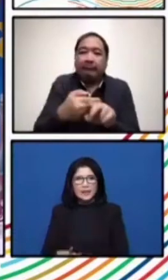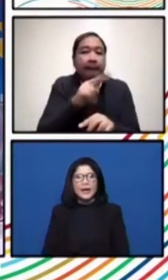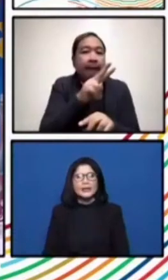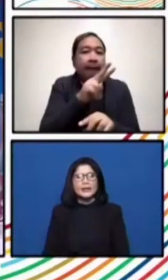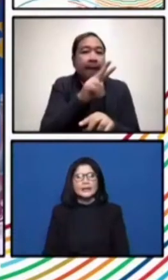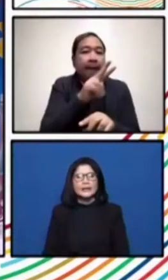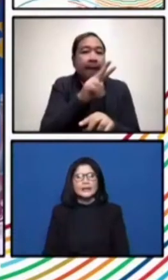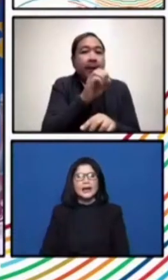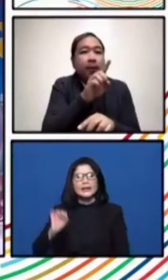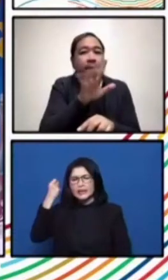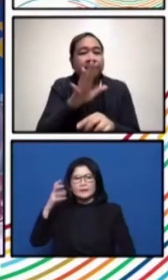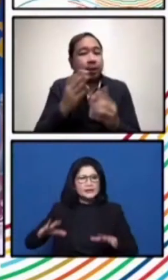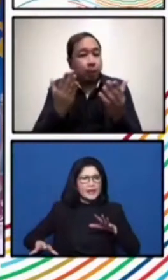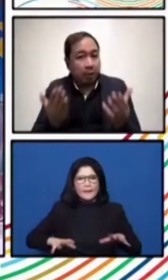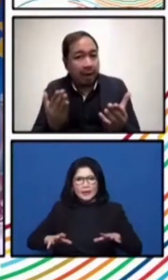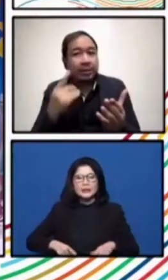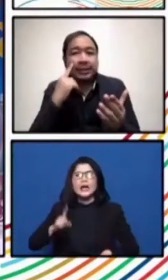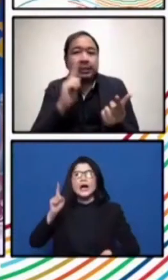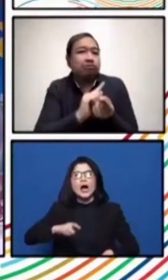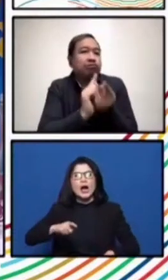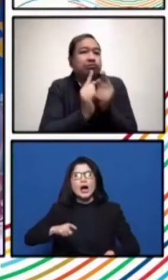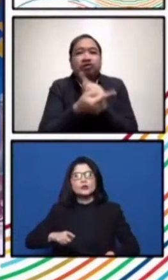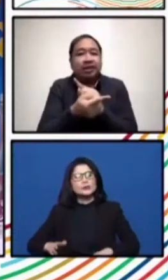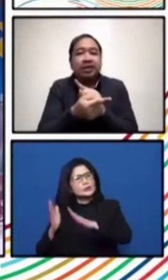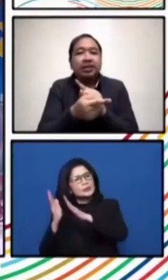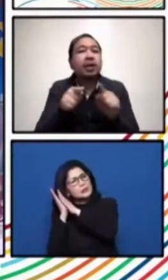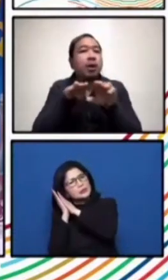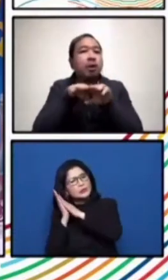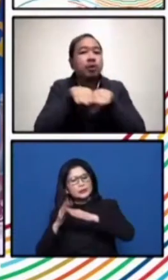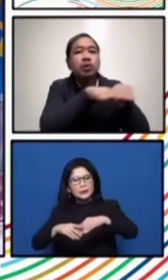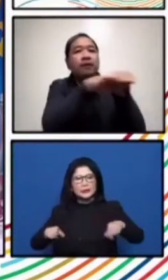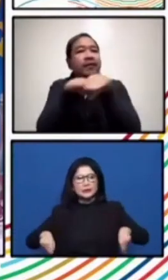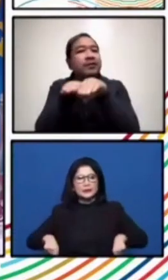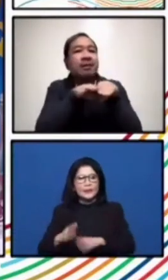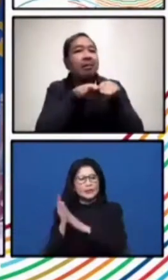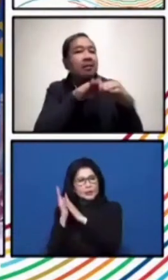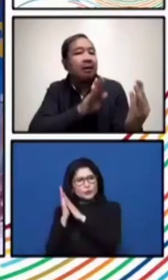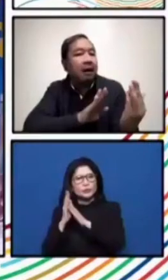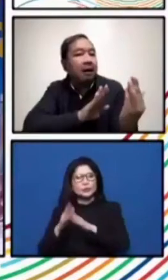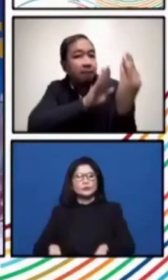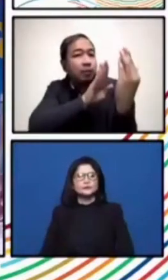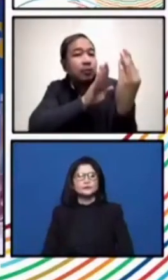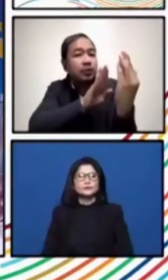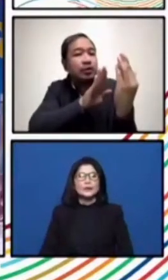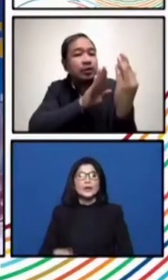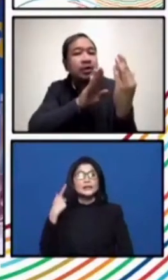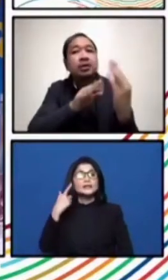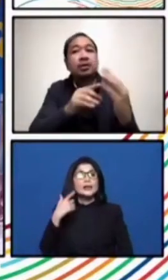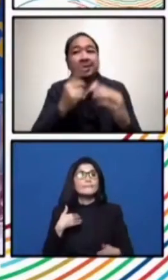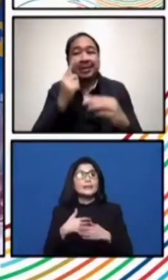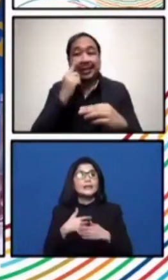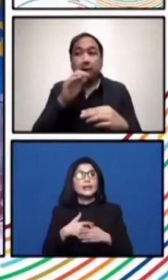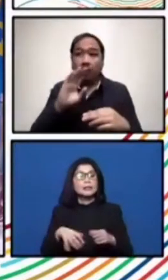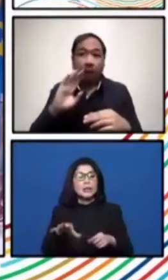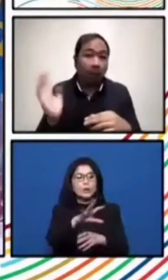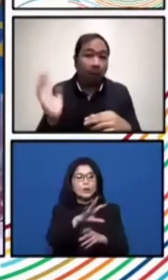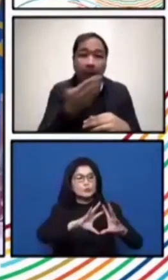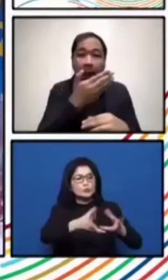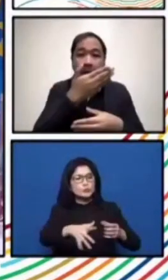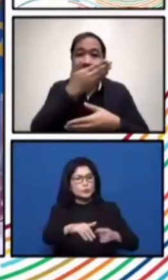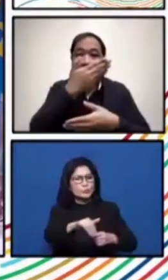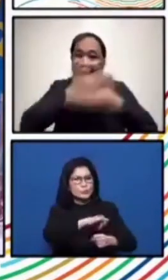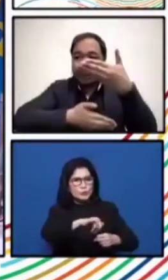to Universal approach with the universal approach um we make sure that everyone is on